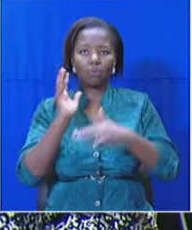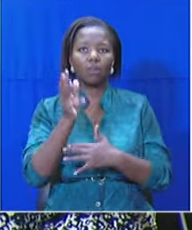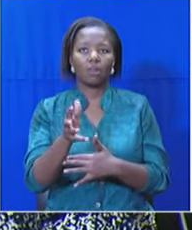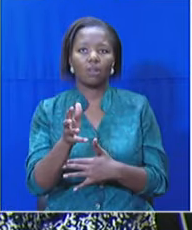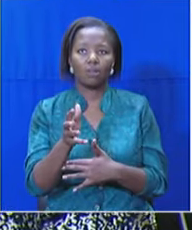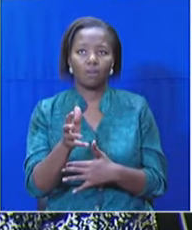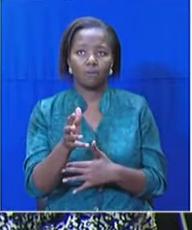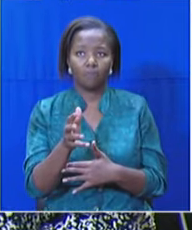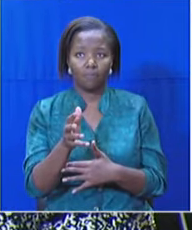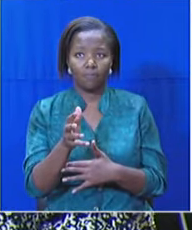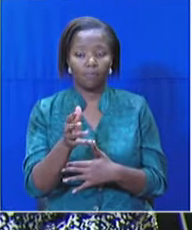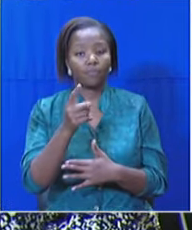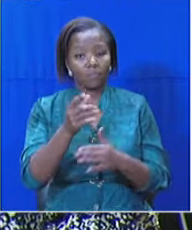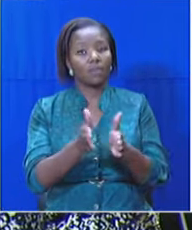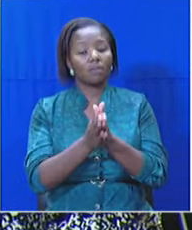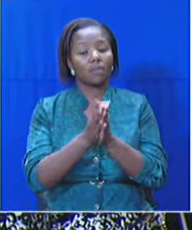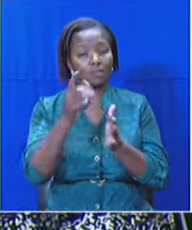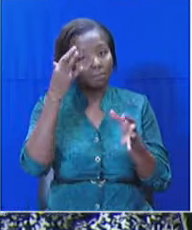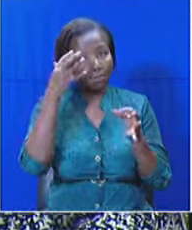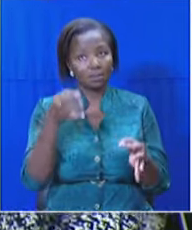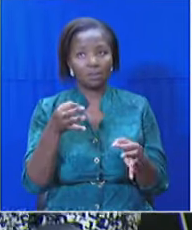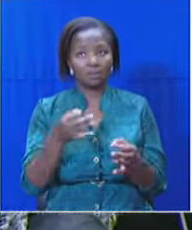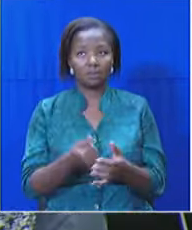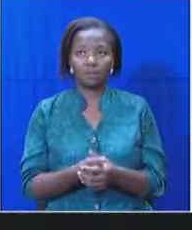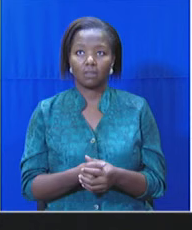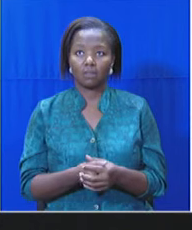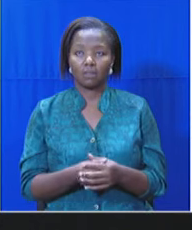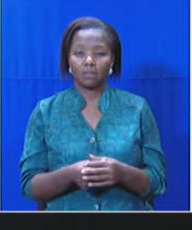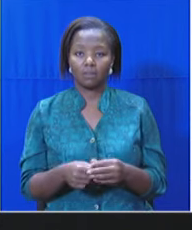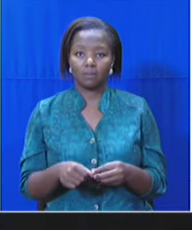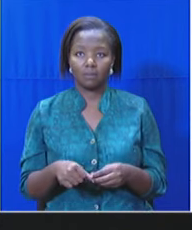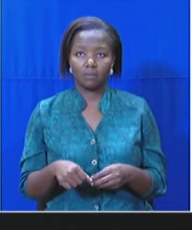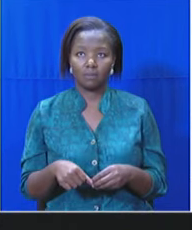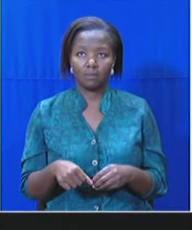talking. member, can you please take So your I want seat? you to make a ruling. Can you take your seat?